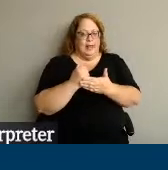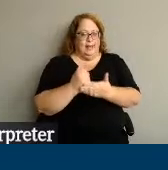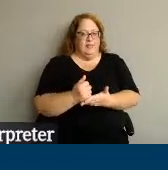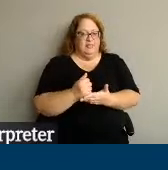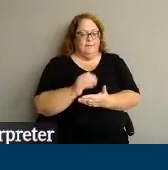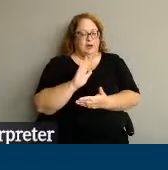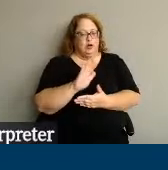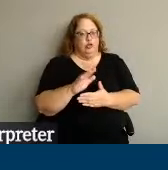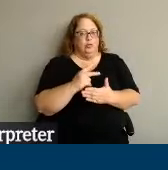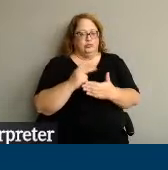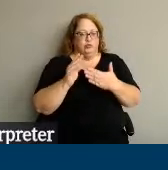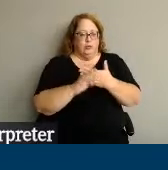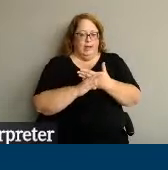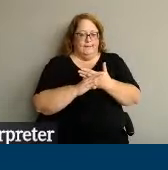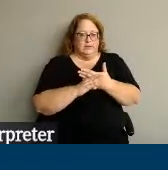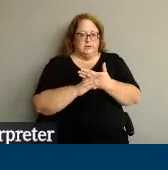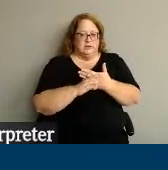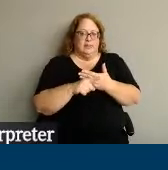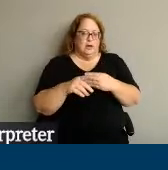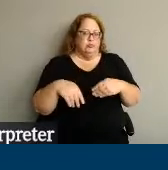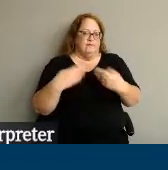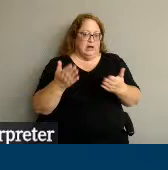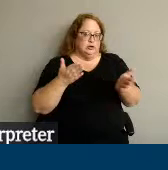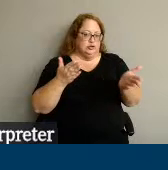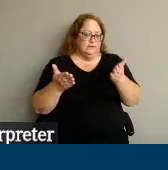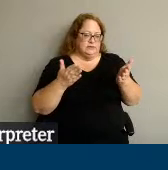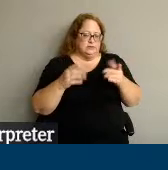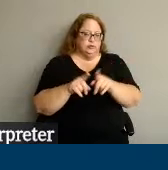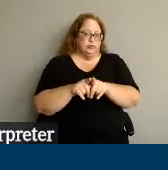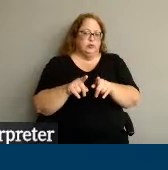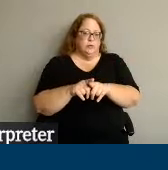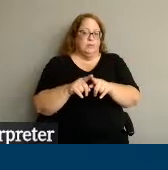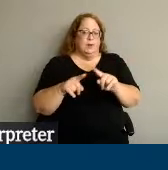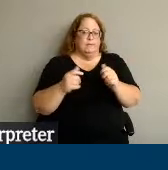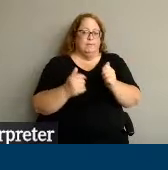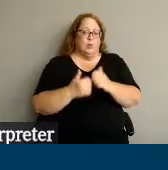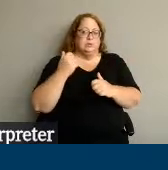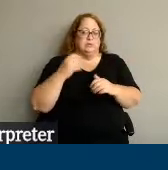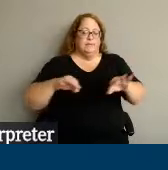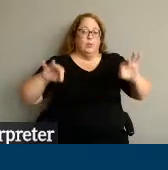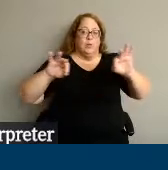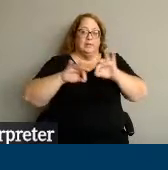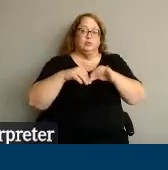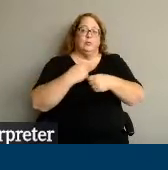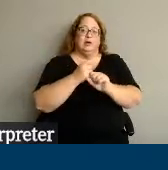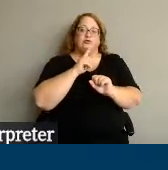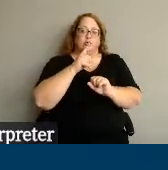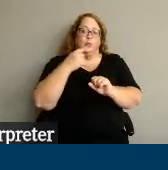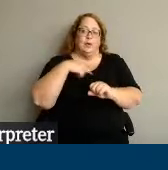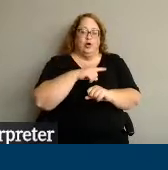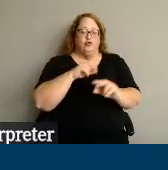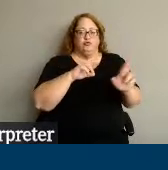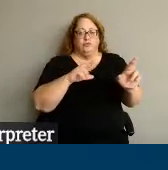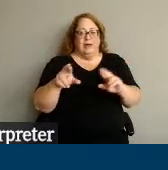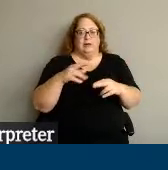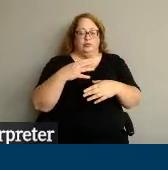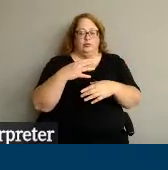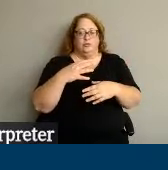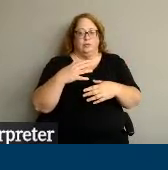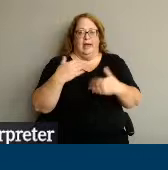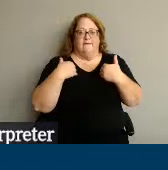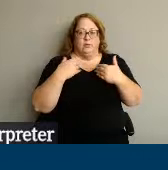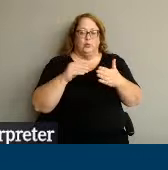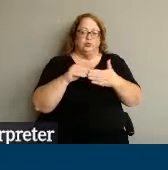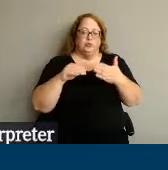them in their programs that they're providing services to, but most importantly, to ensure that we are ready to receive those students